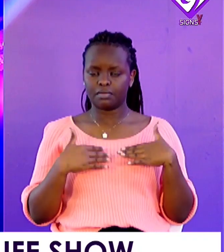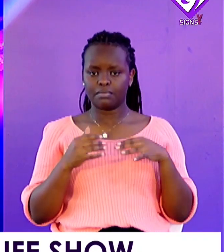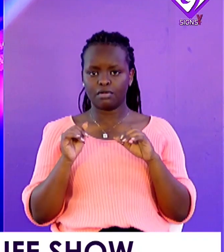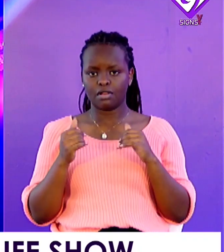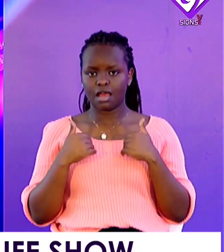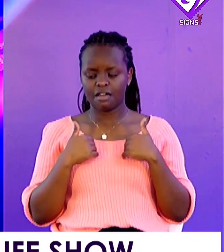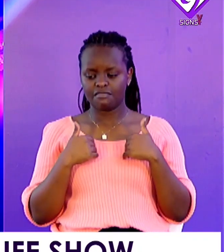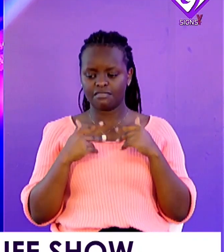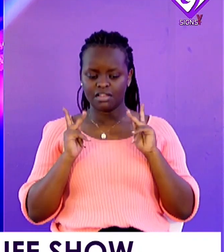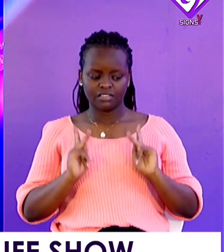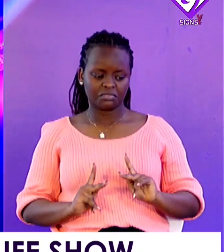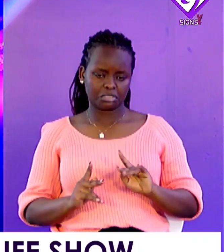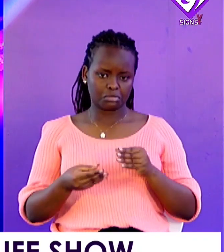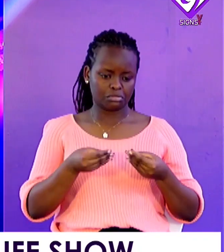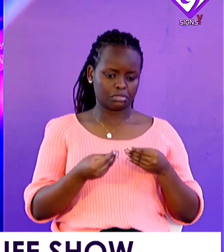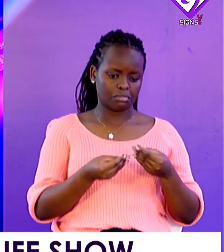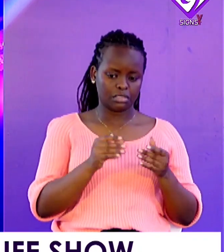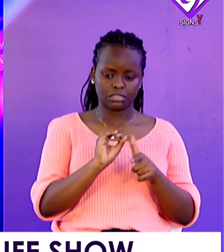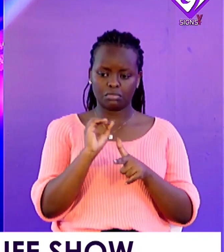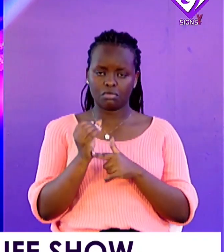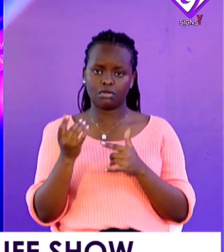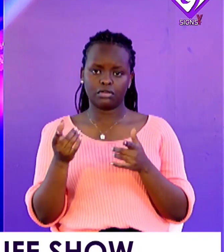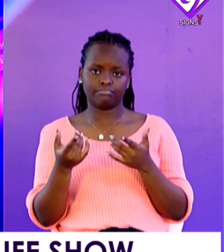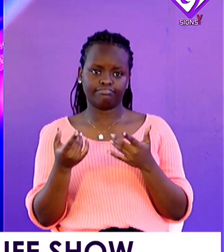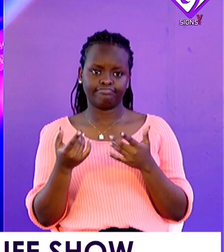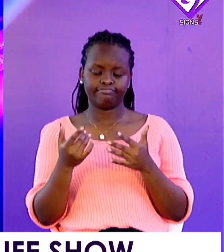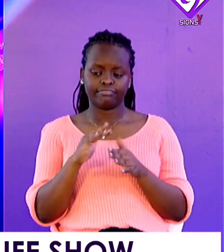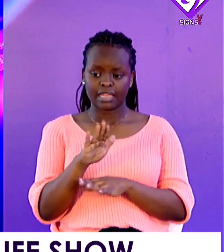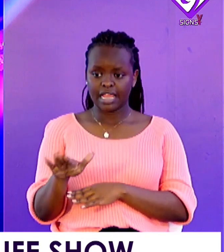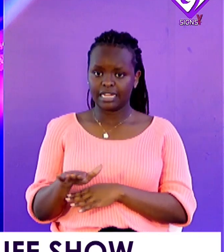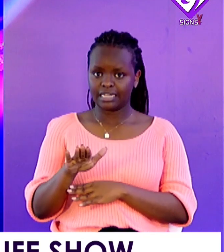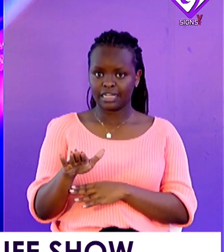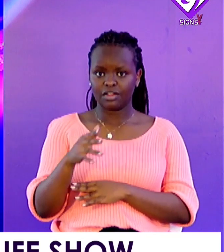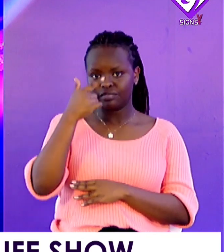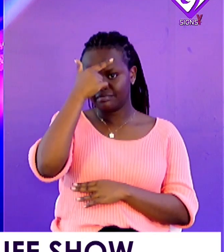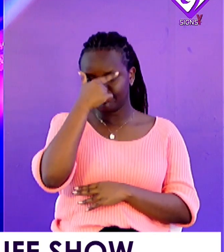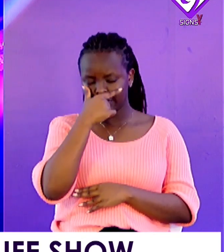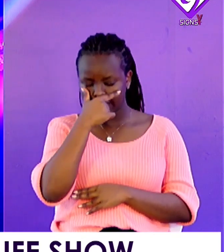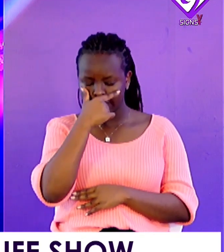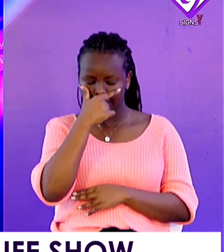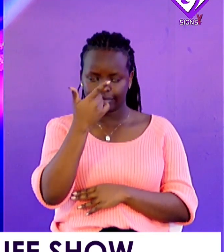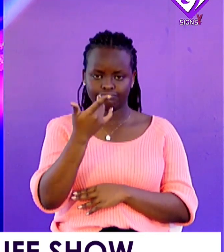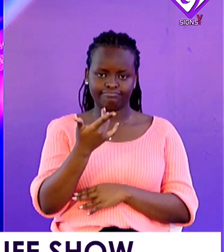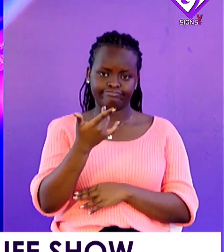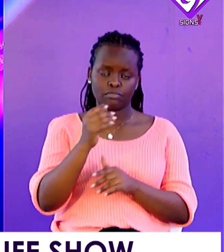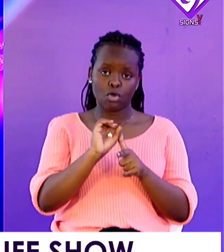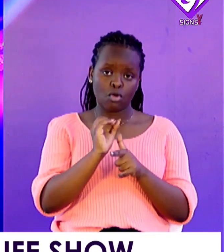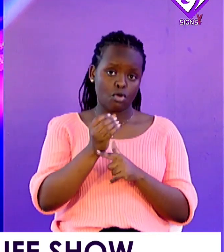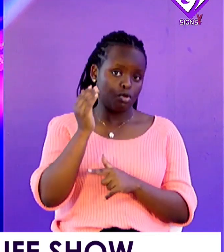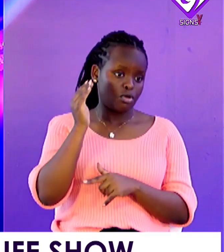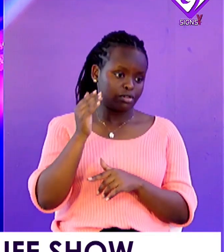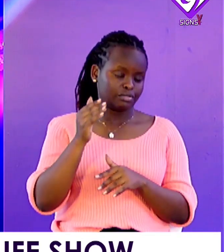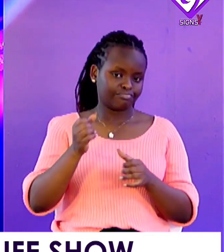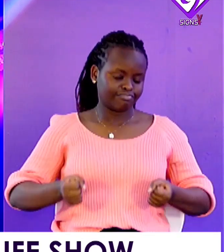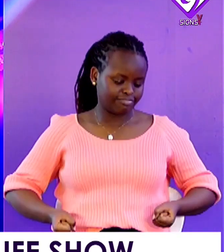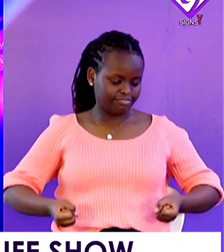be physically impaired, or even in the area of sight or seeing, or even